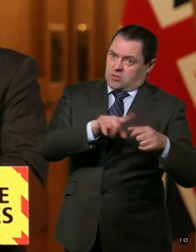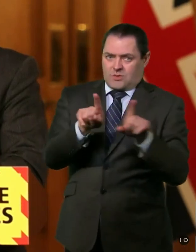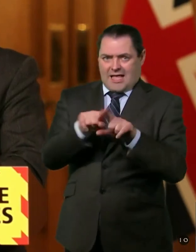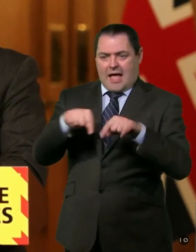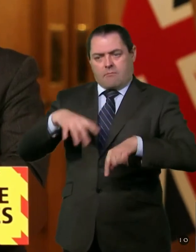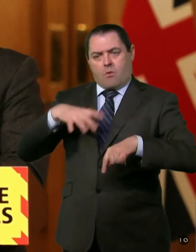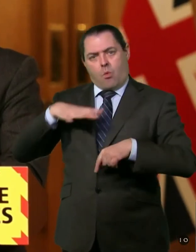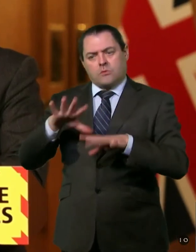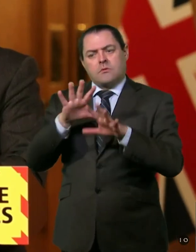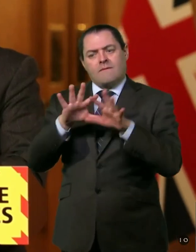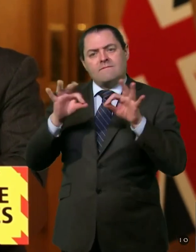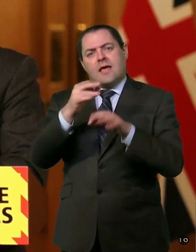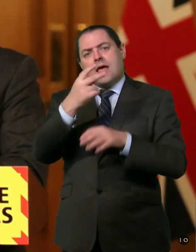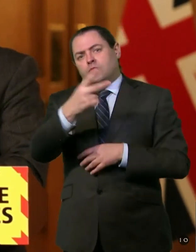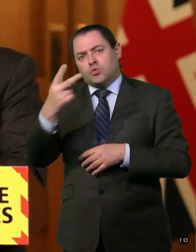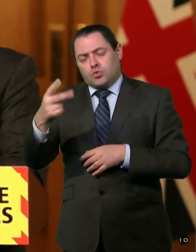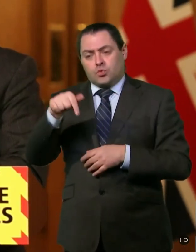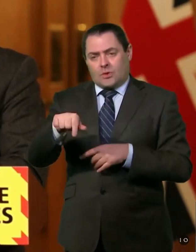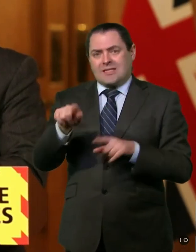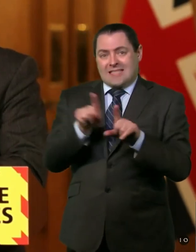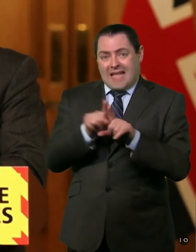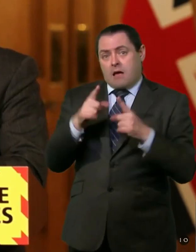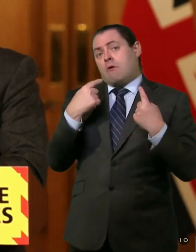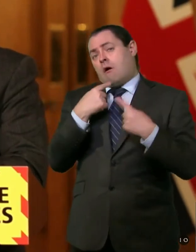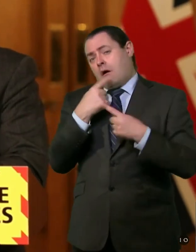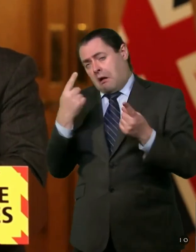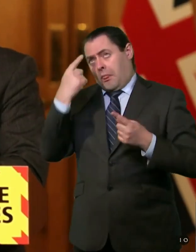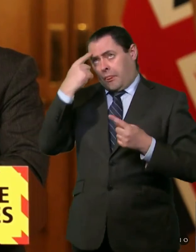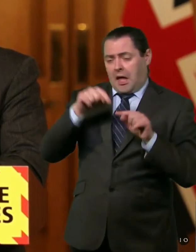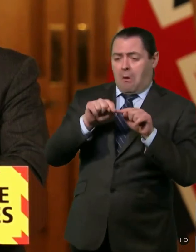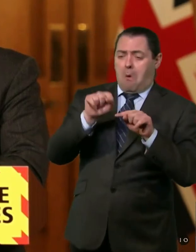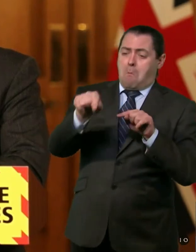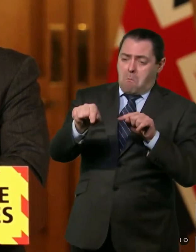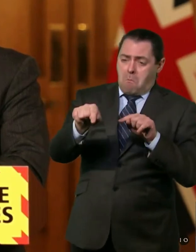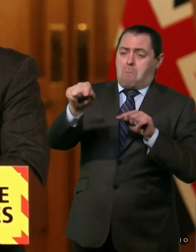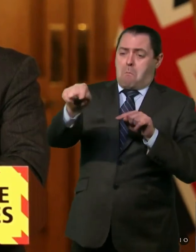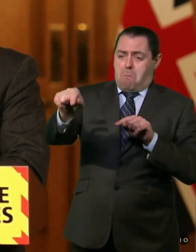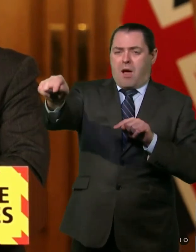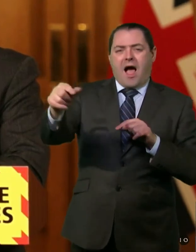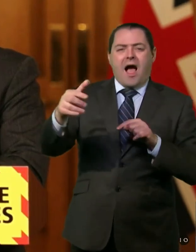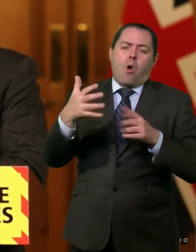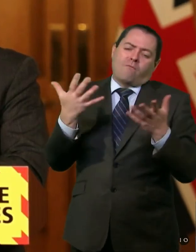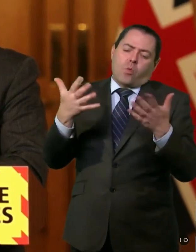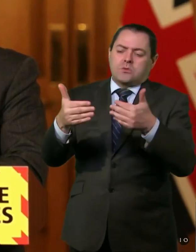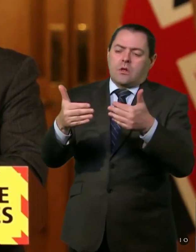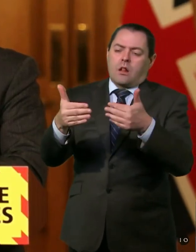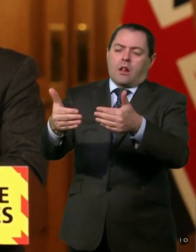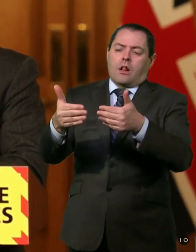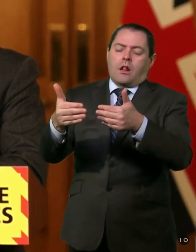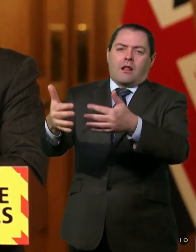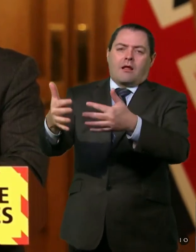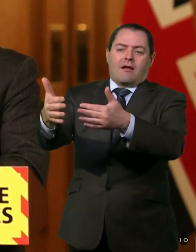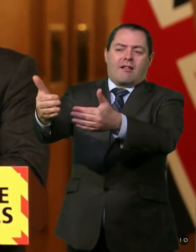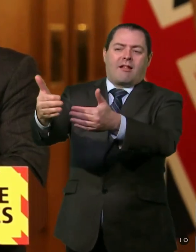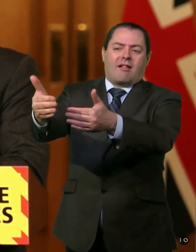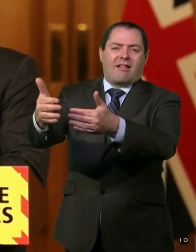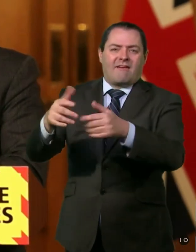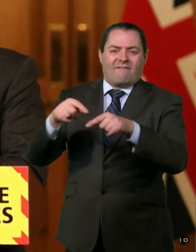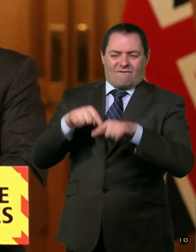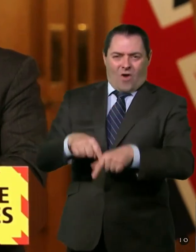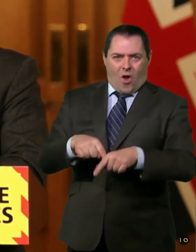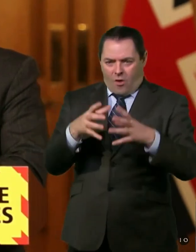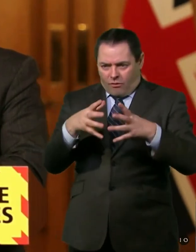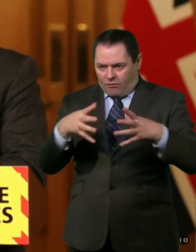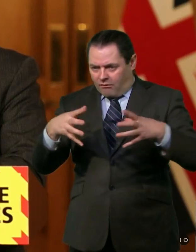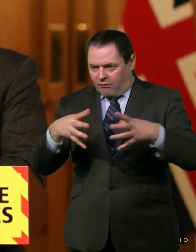able to keep to all of them. There may be an adjustable element to this timetable, but that's obviously what we'll be